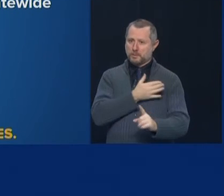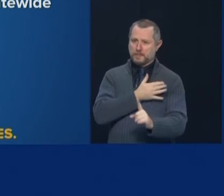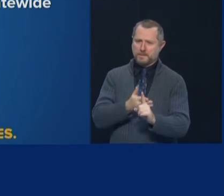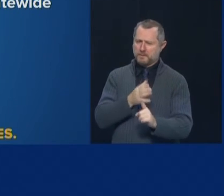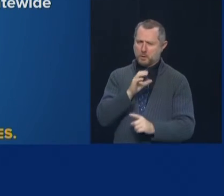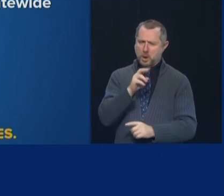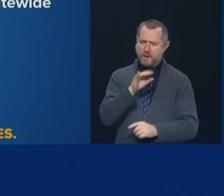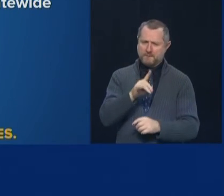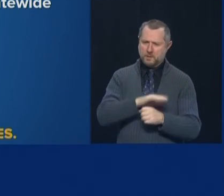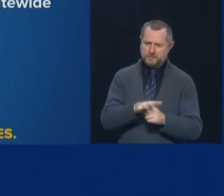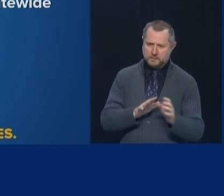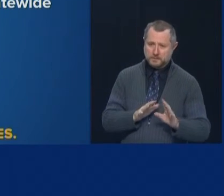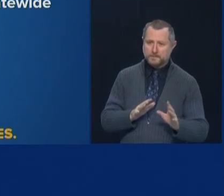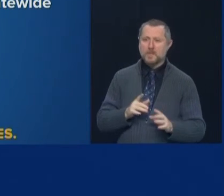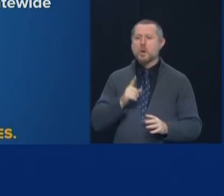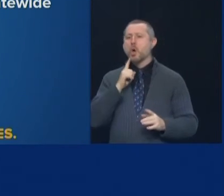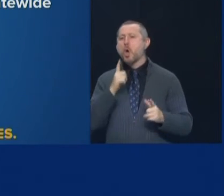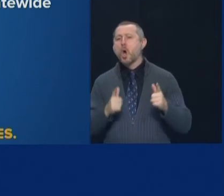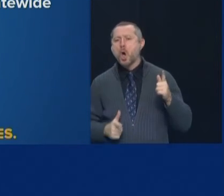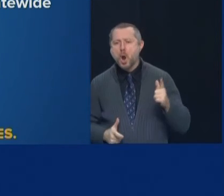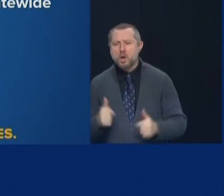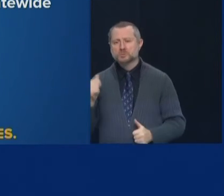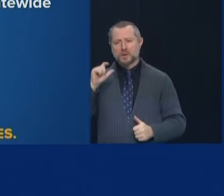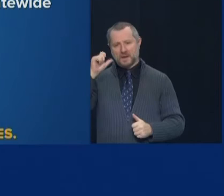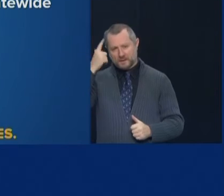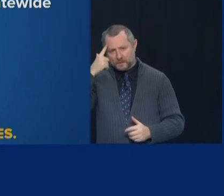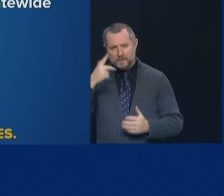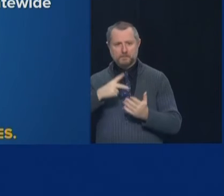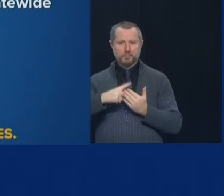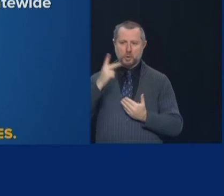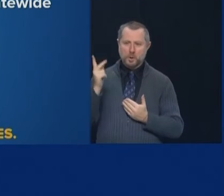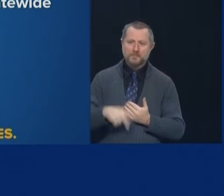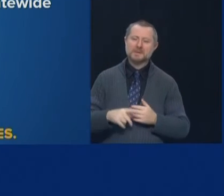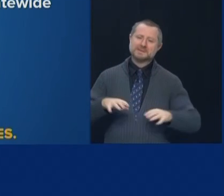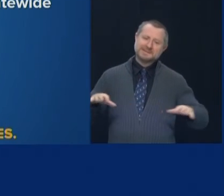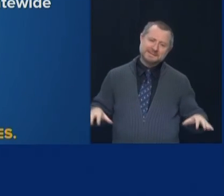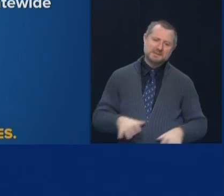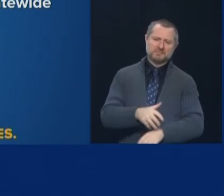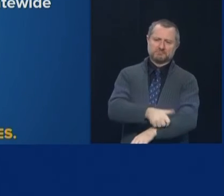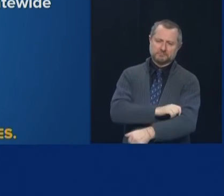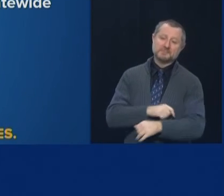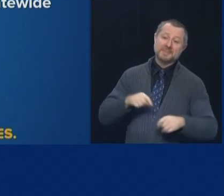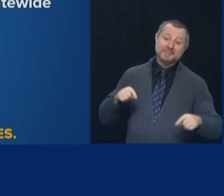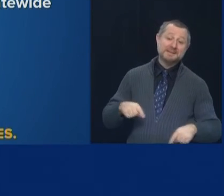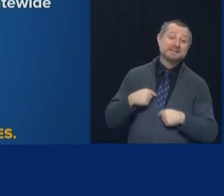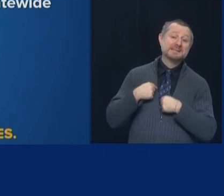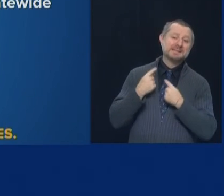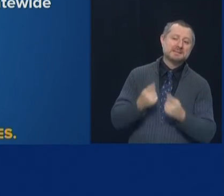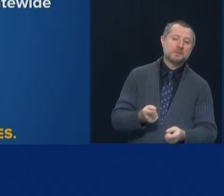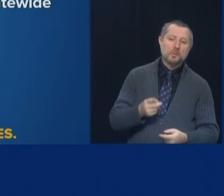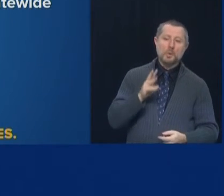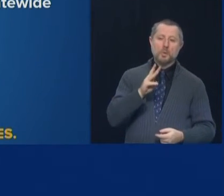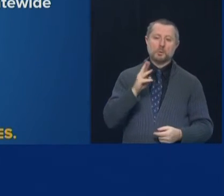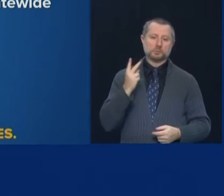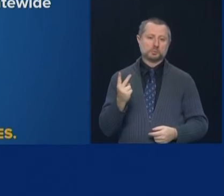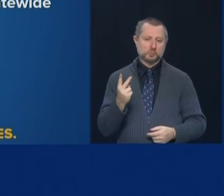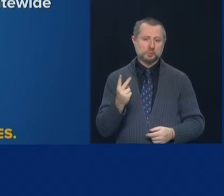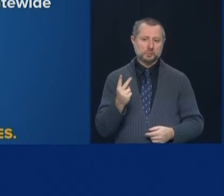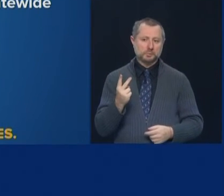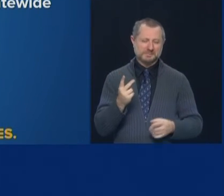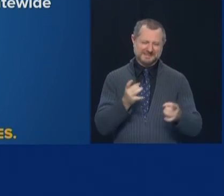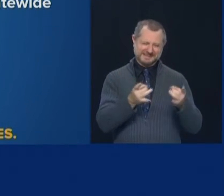the largest governmental operation undertaken since World War II, in my